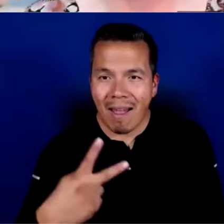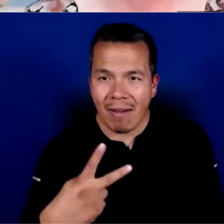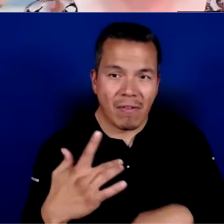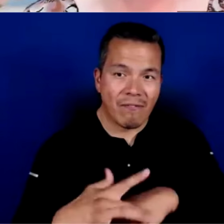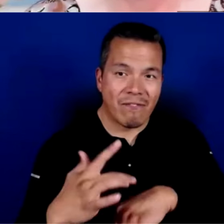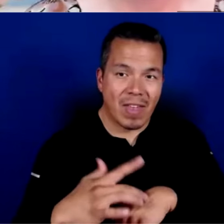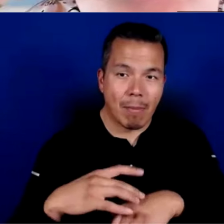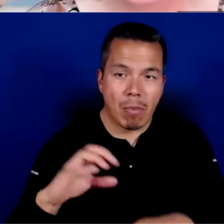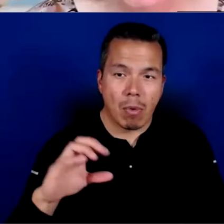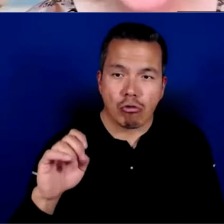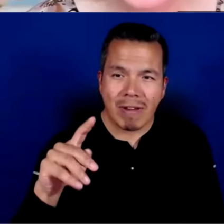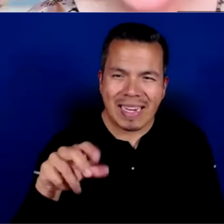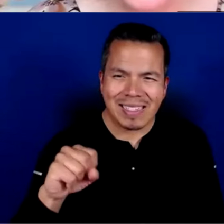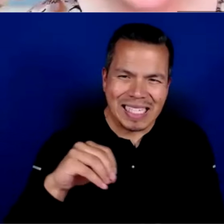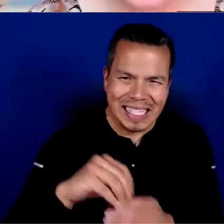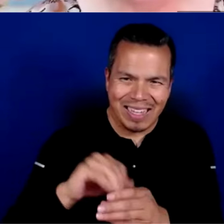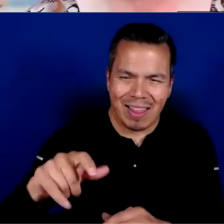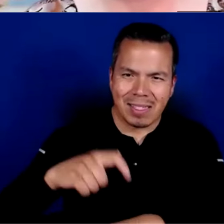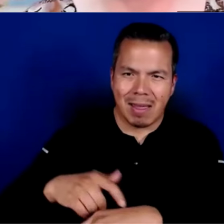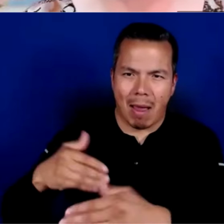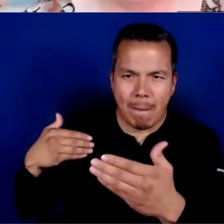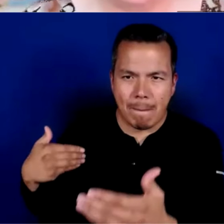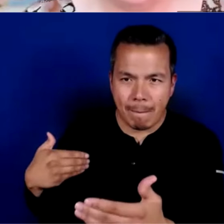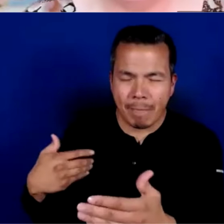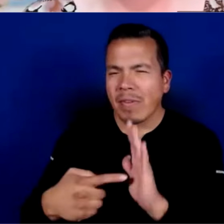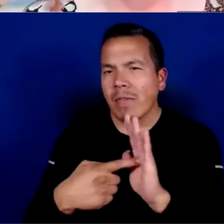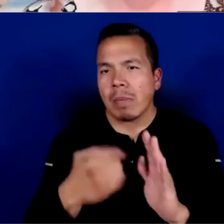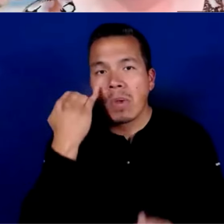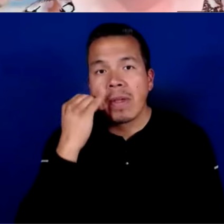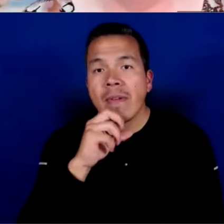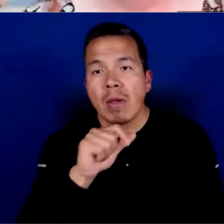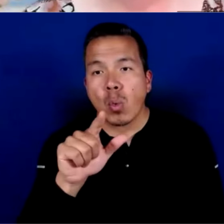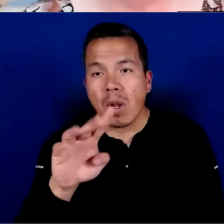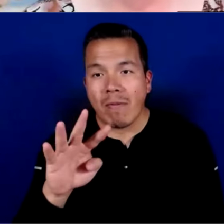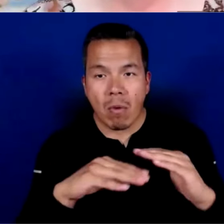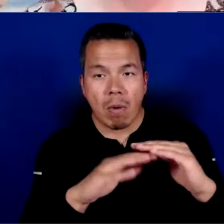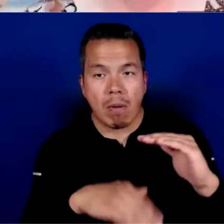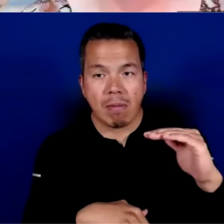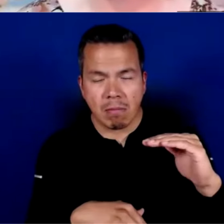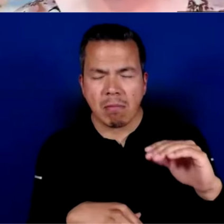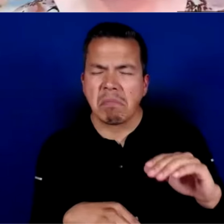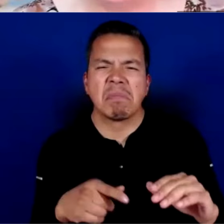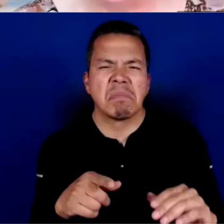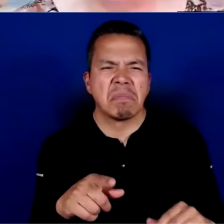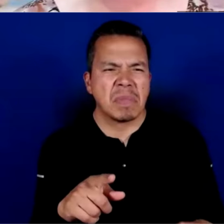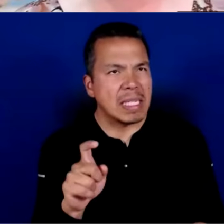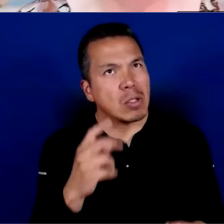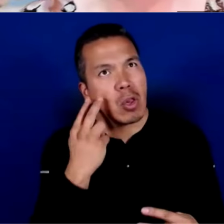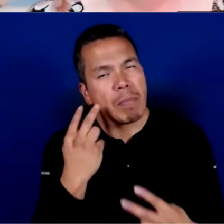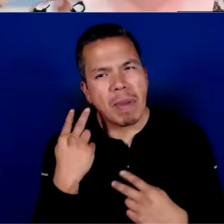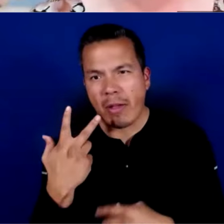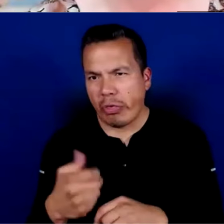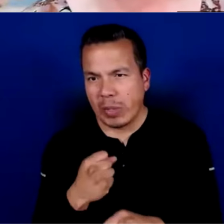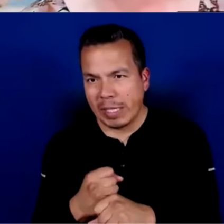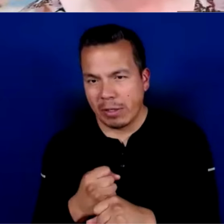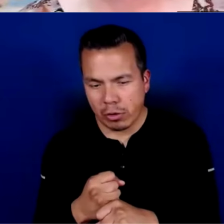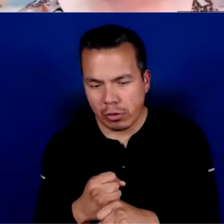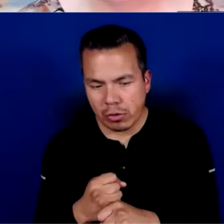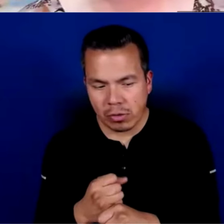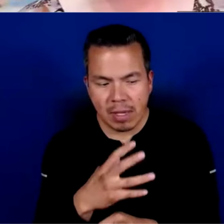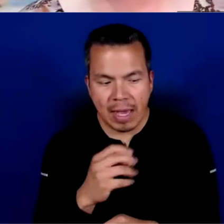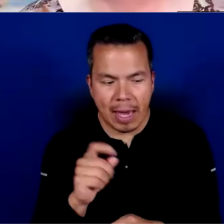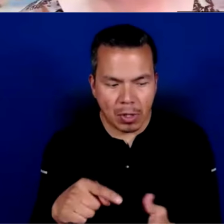back period. So if somebody's under age 24, they look back 3 years, and they need to have